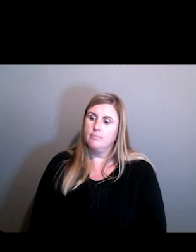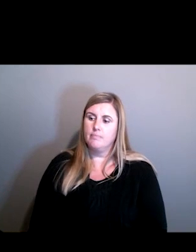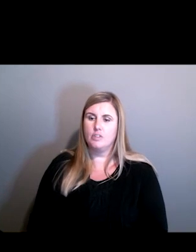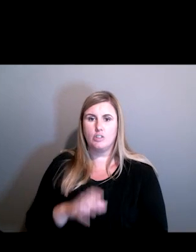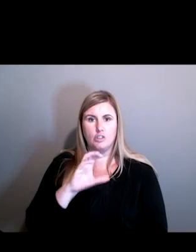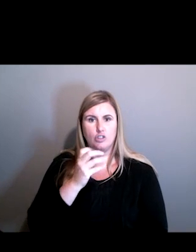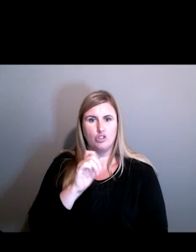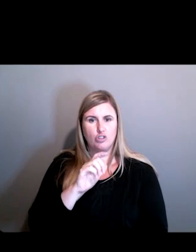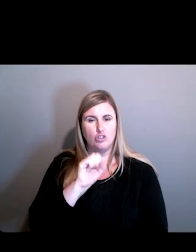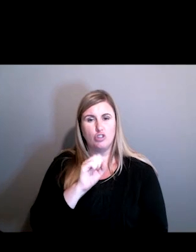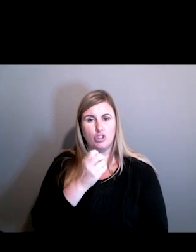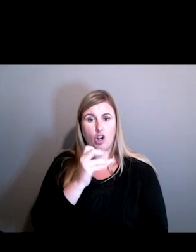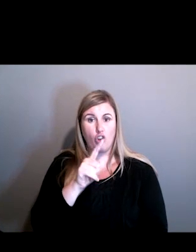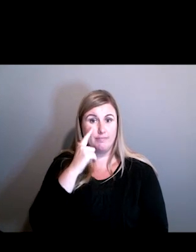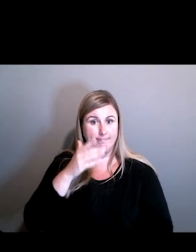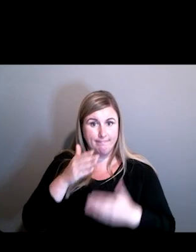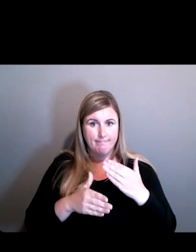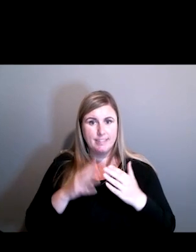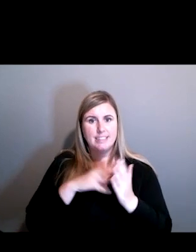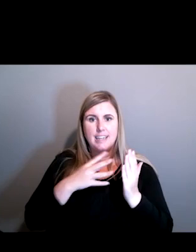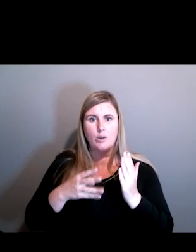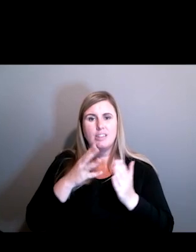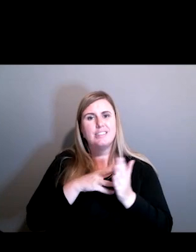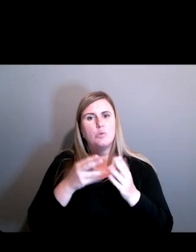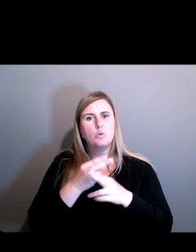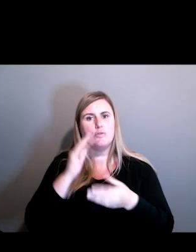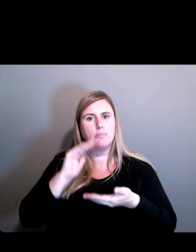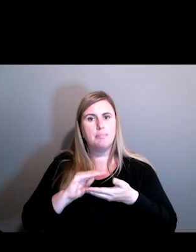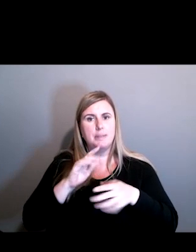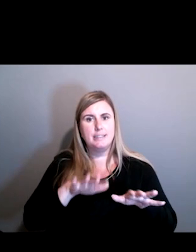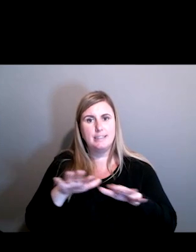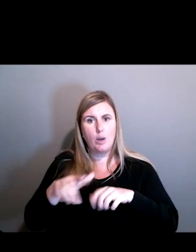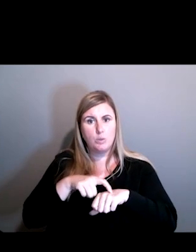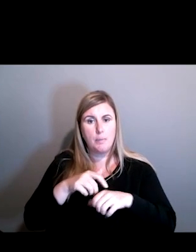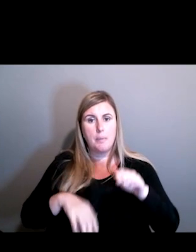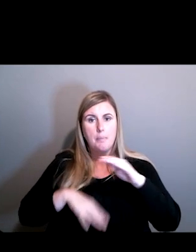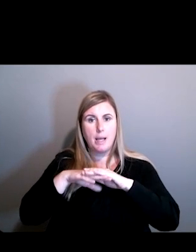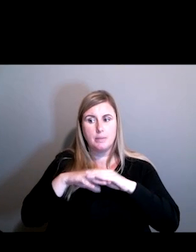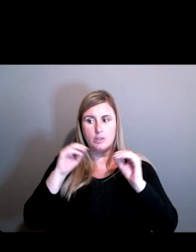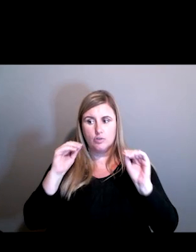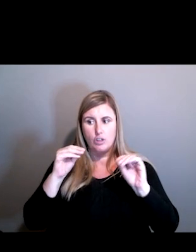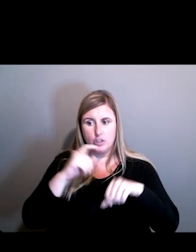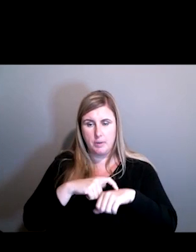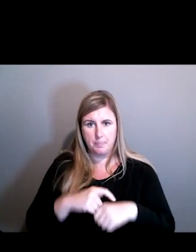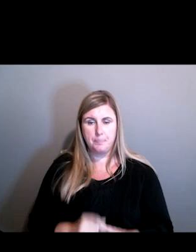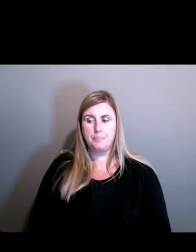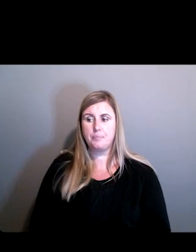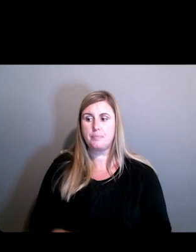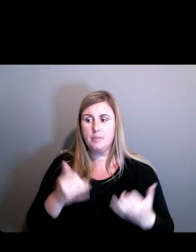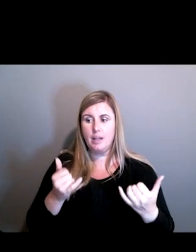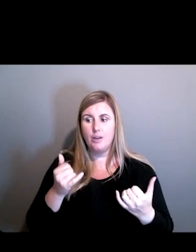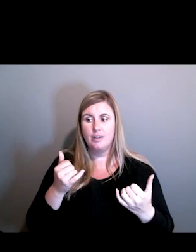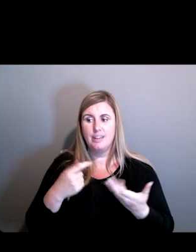talking about schedules and how schedules are useful for minimizing downtime and maximizing instructional time. Now let's